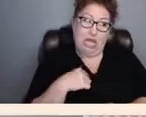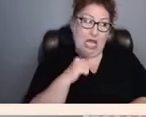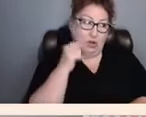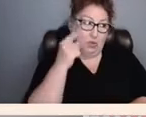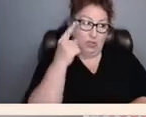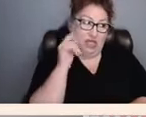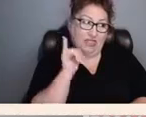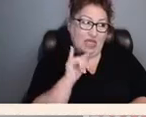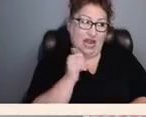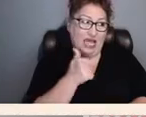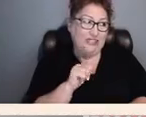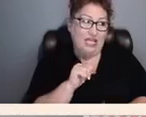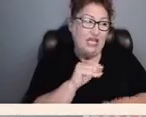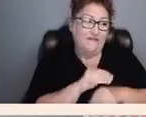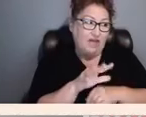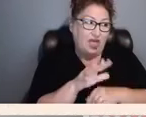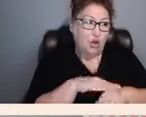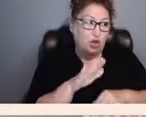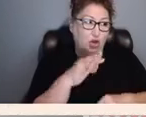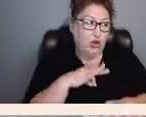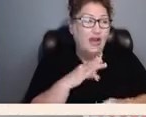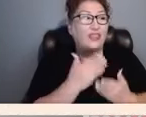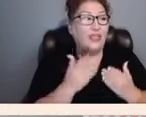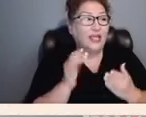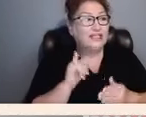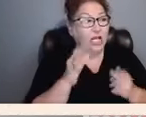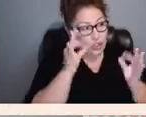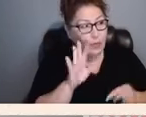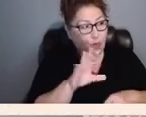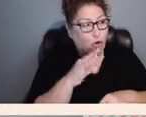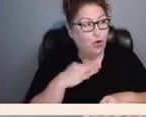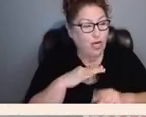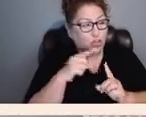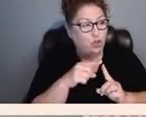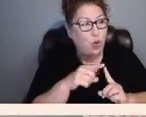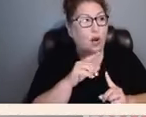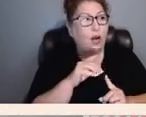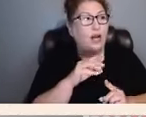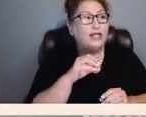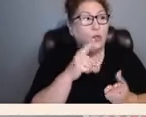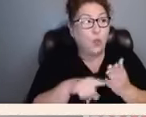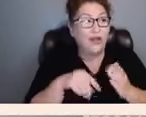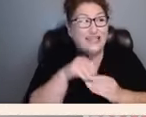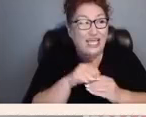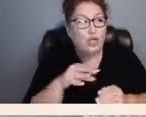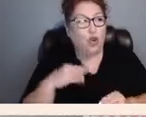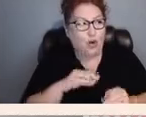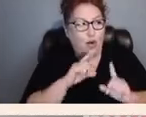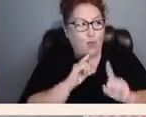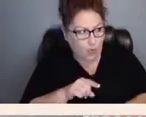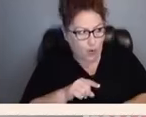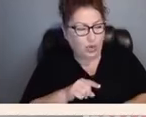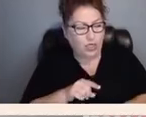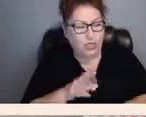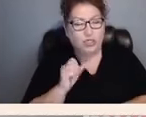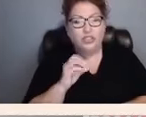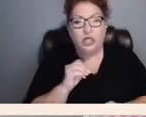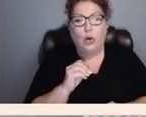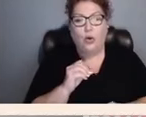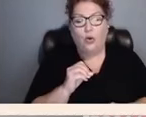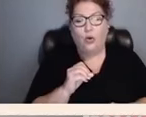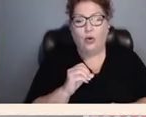The things that determine your credit score are what is in your credit report. And so it's what I had up on the